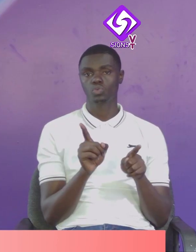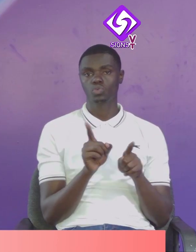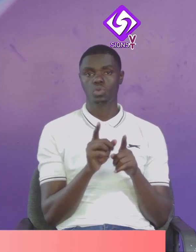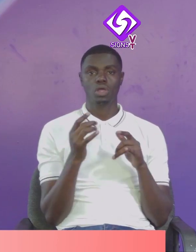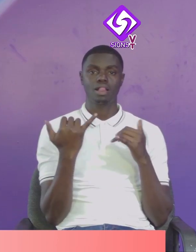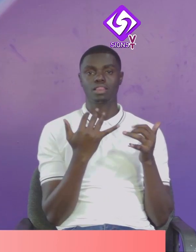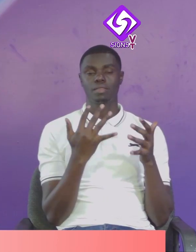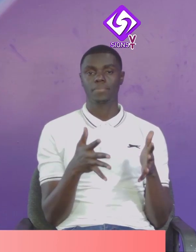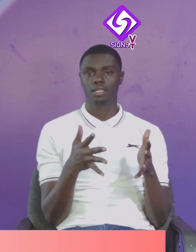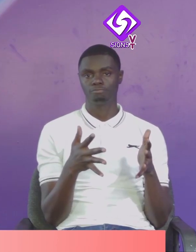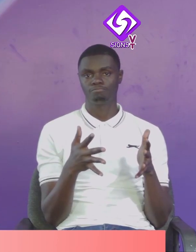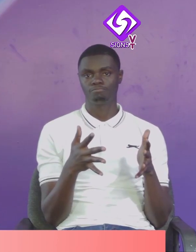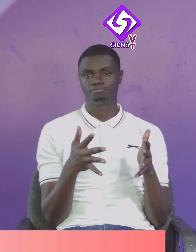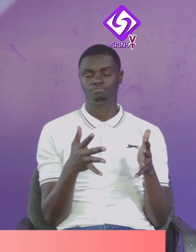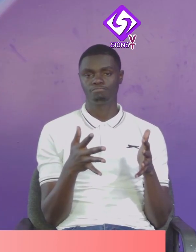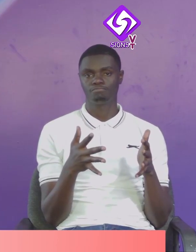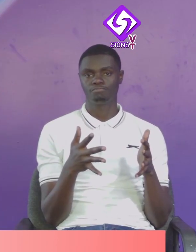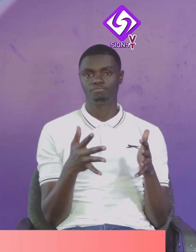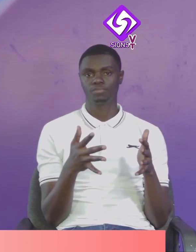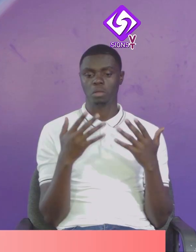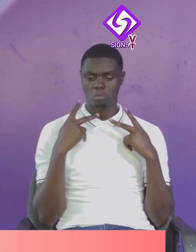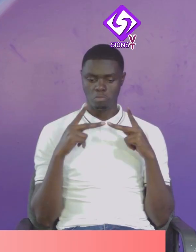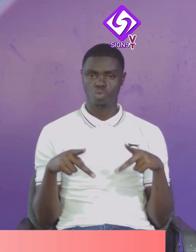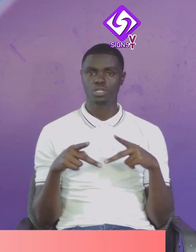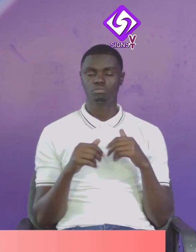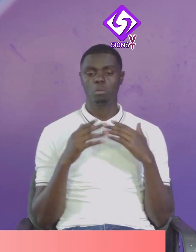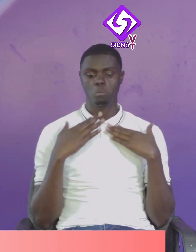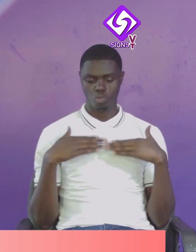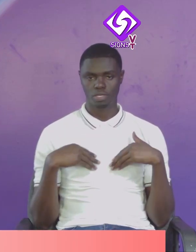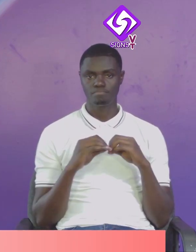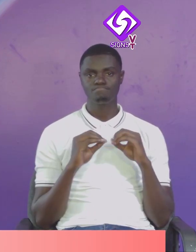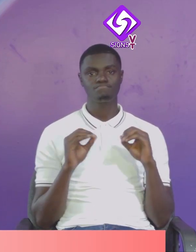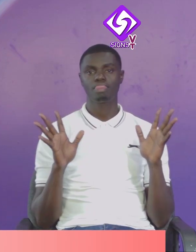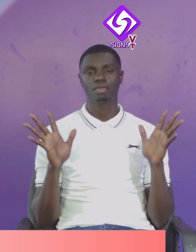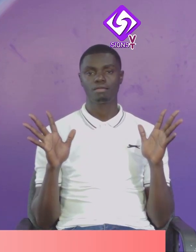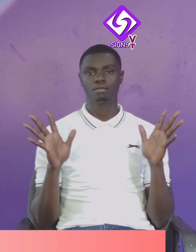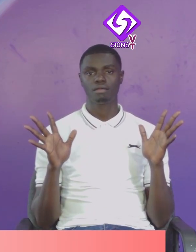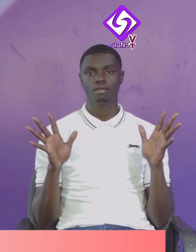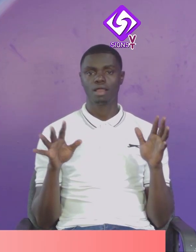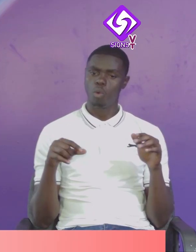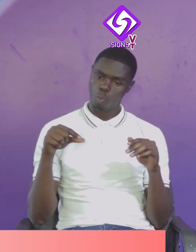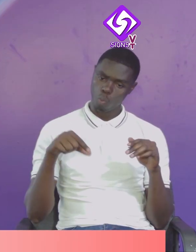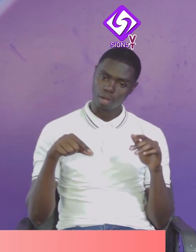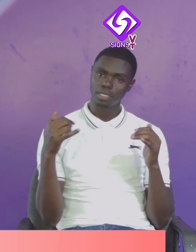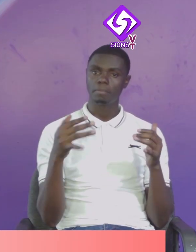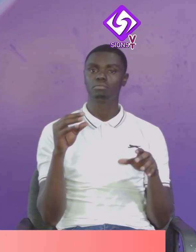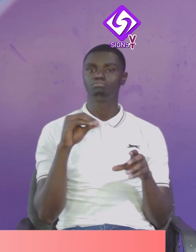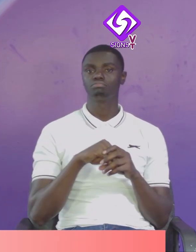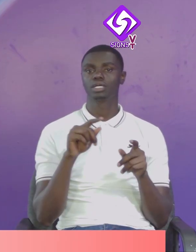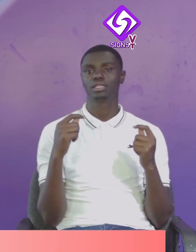form of the player. He is not really on form himself at the Mola Lukman. But then again, a lot of quality players in the